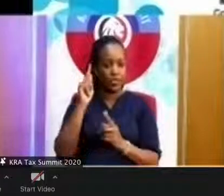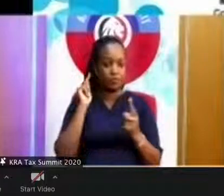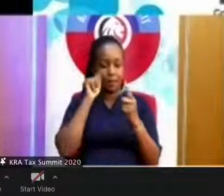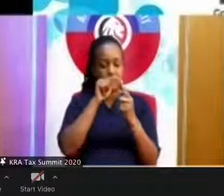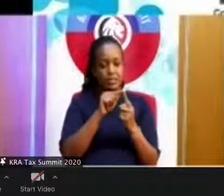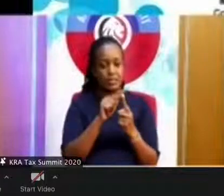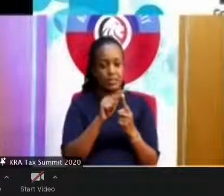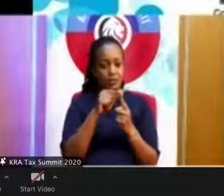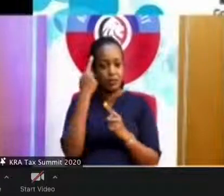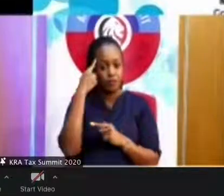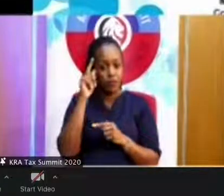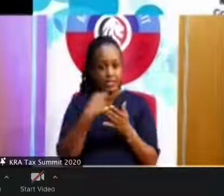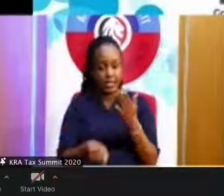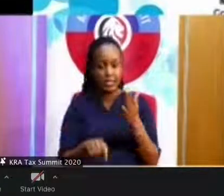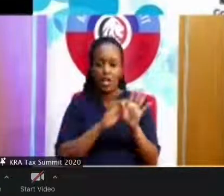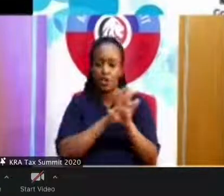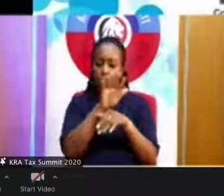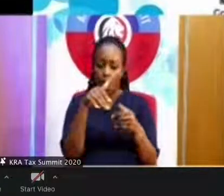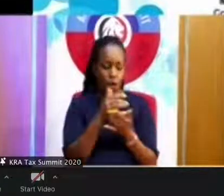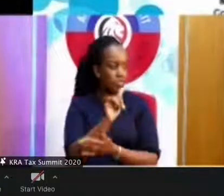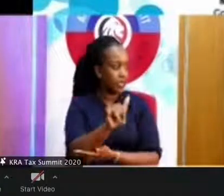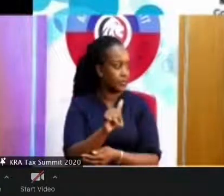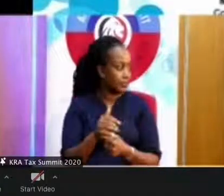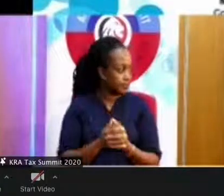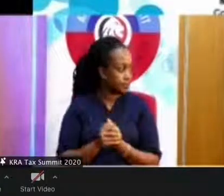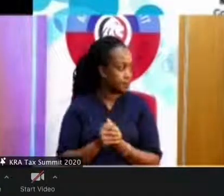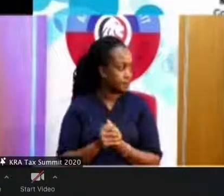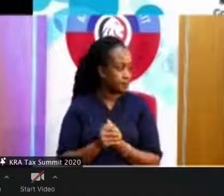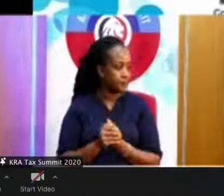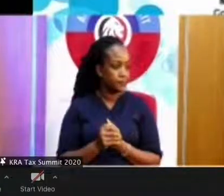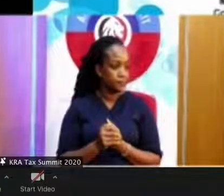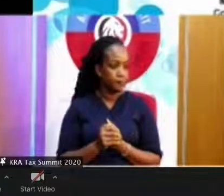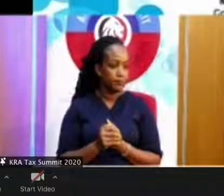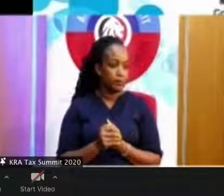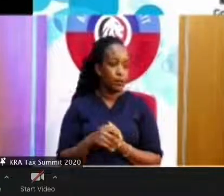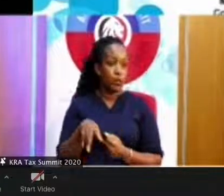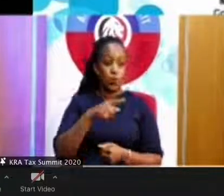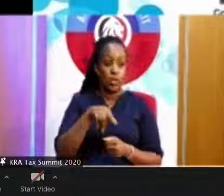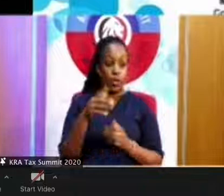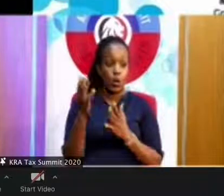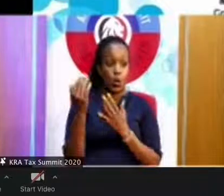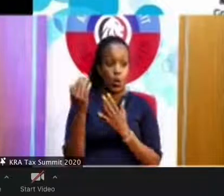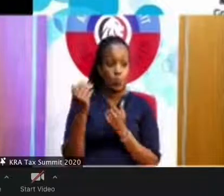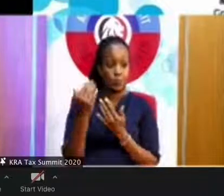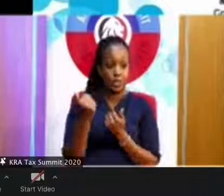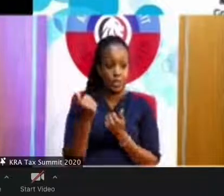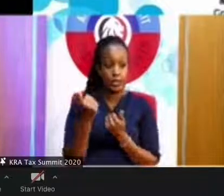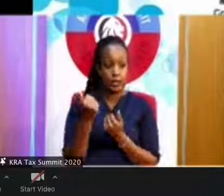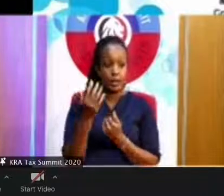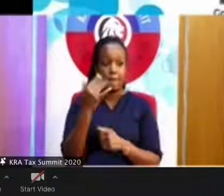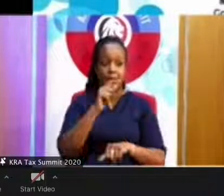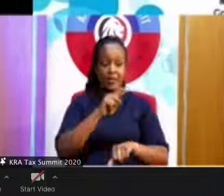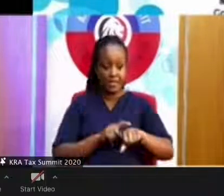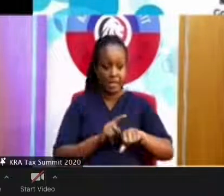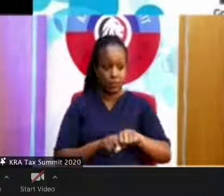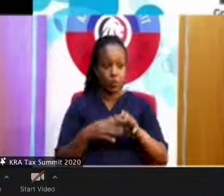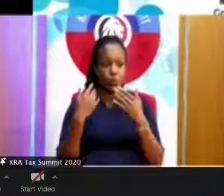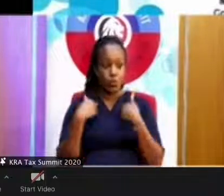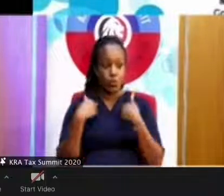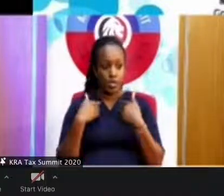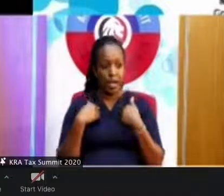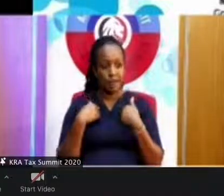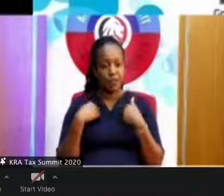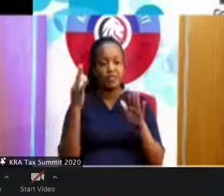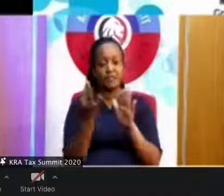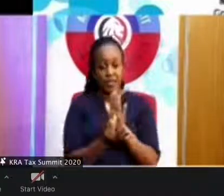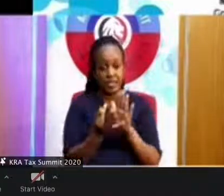and all of that. So we are hoping that by the time we have the Finance Act